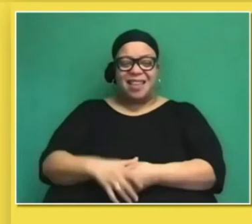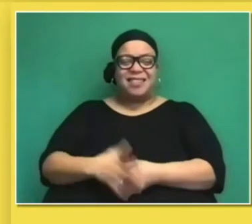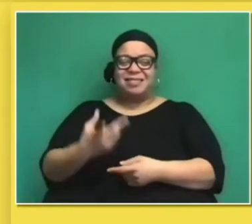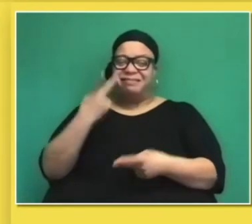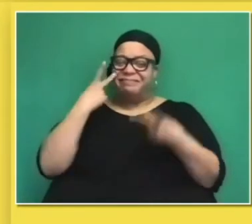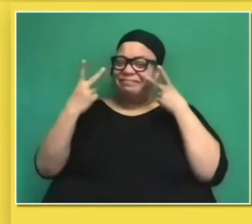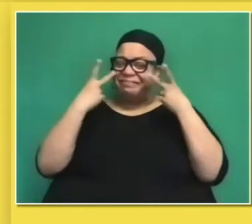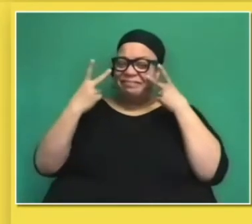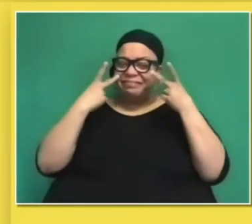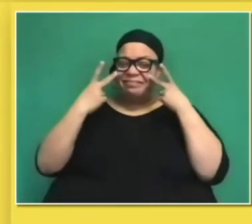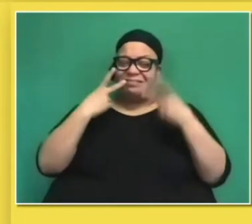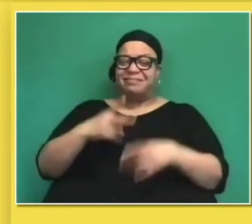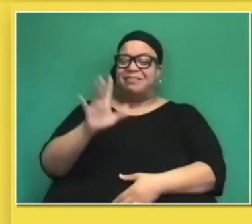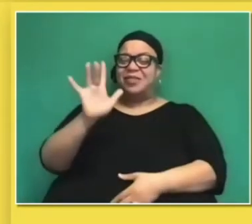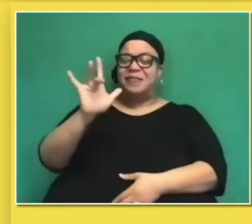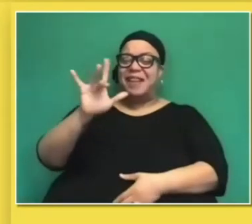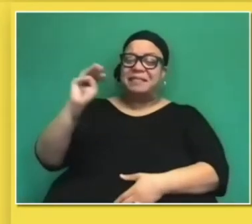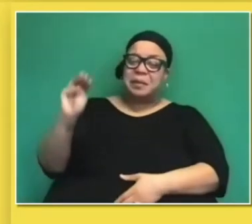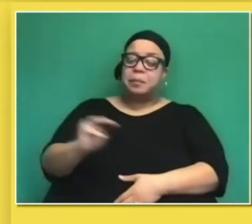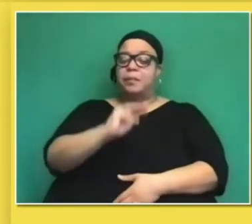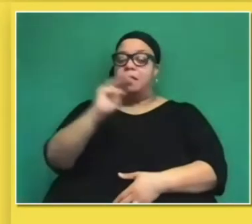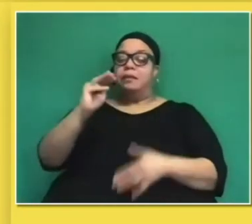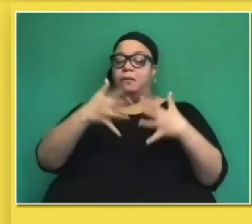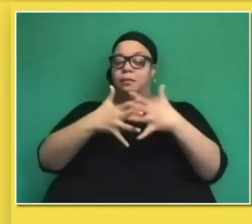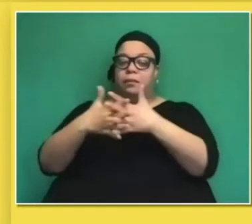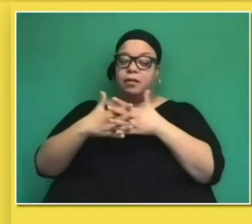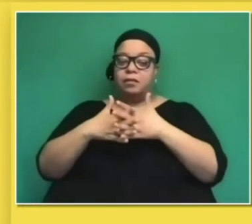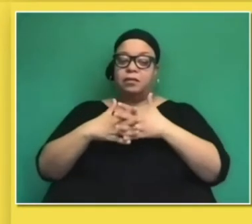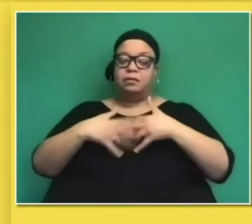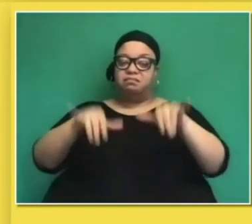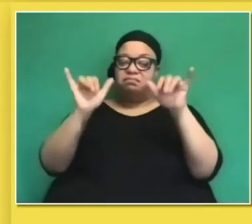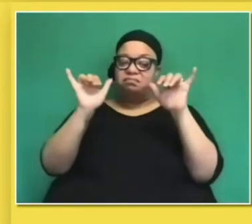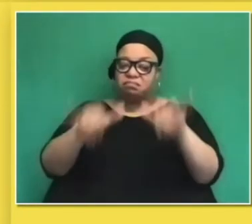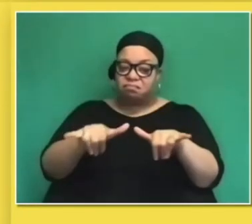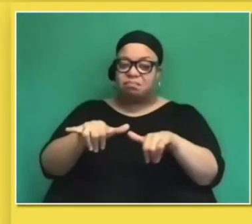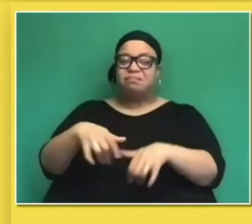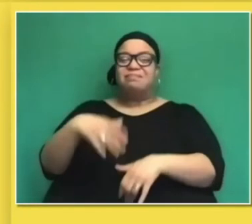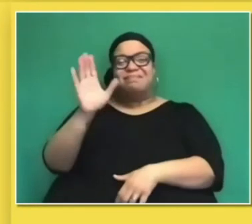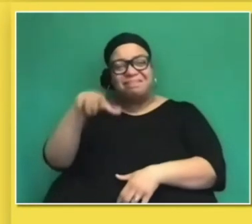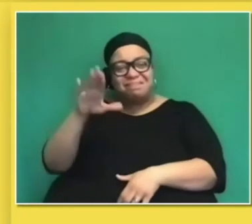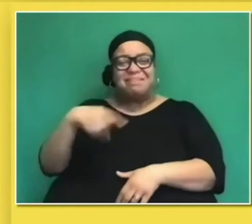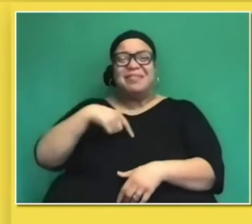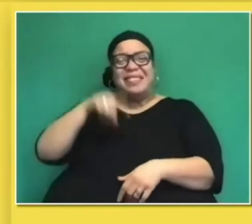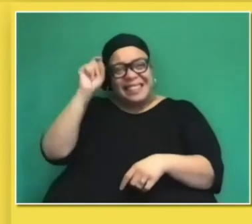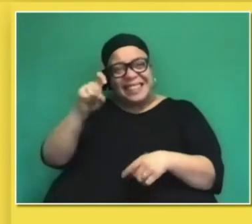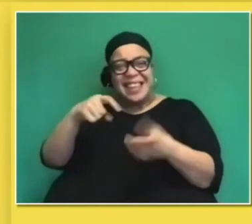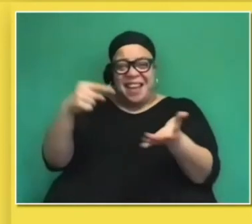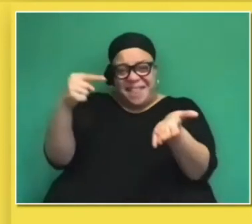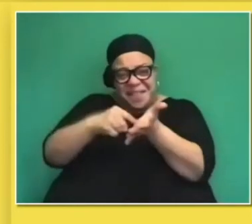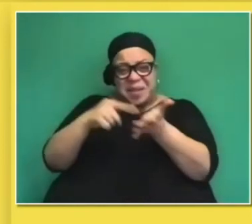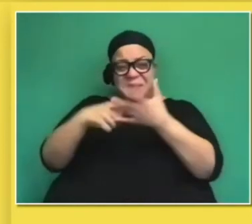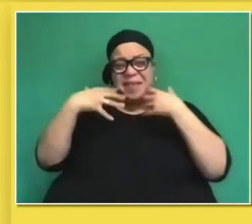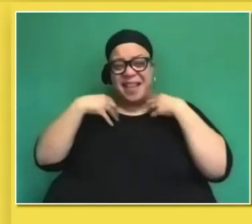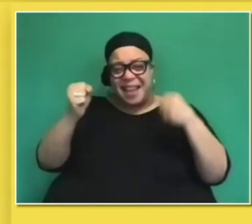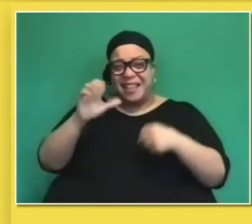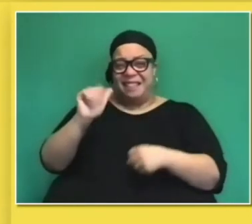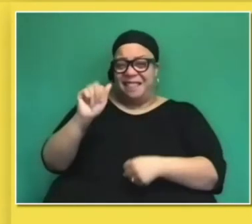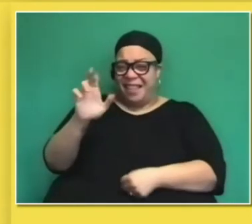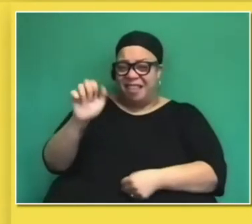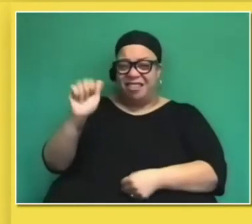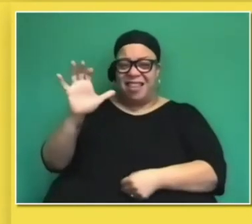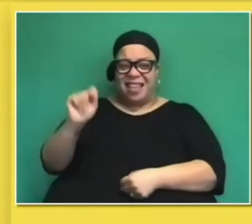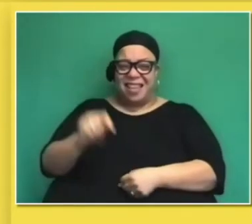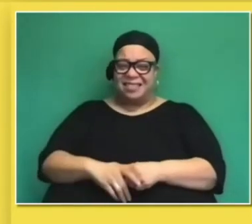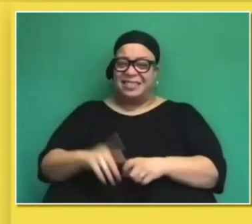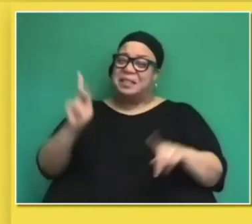election, 63% of Americans said the government has a responsibility to make sure everybody has healthcare. So there's even support